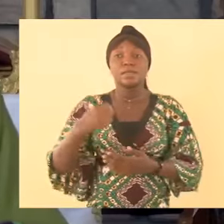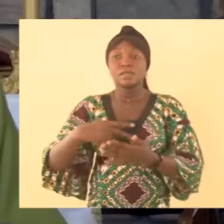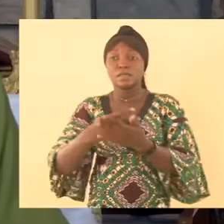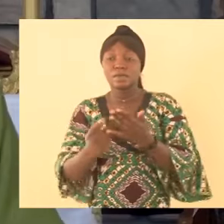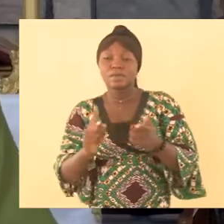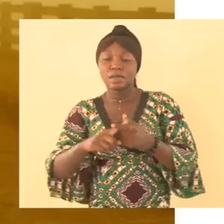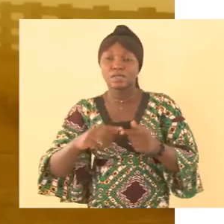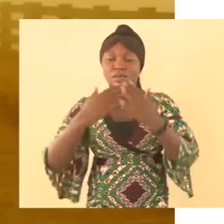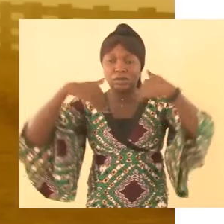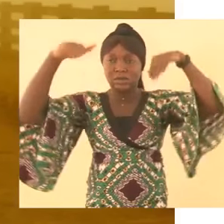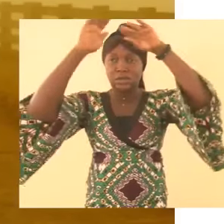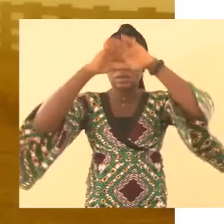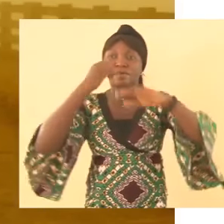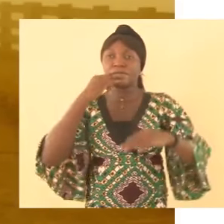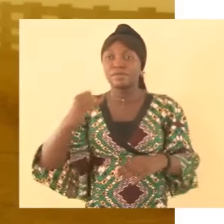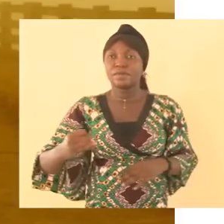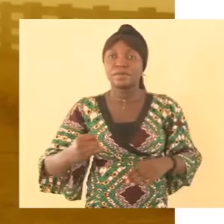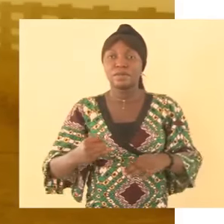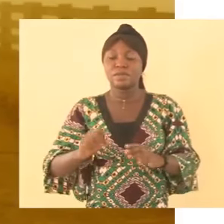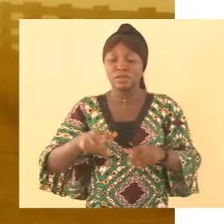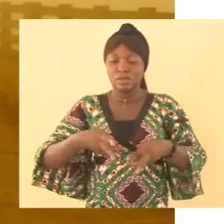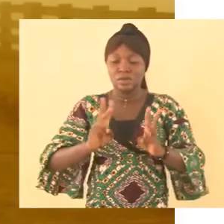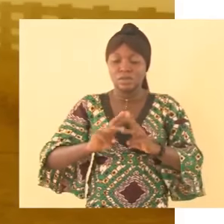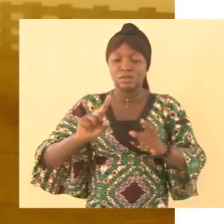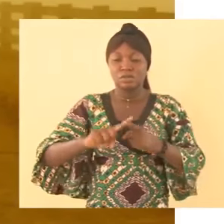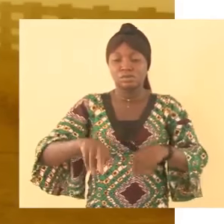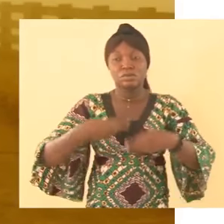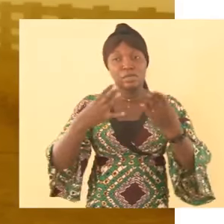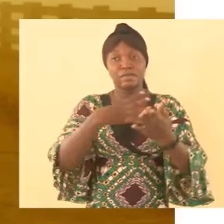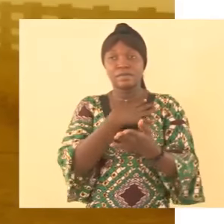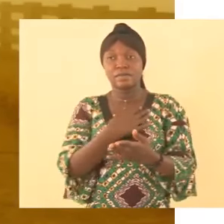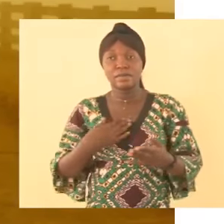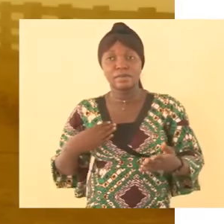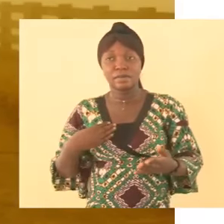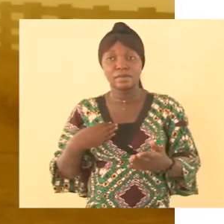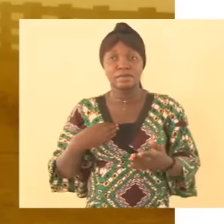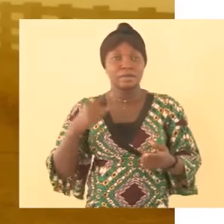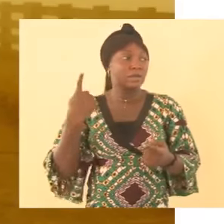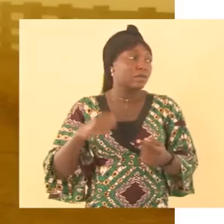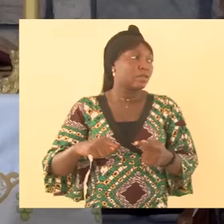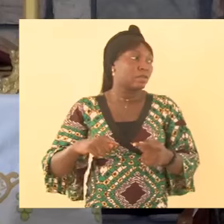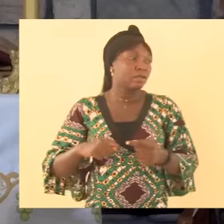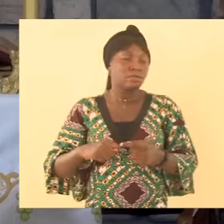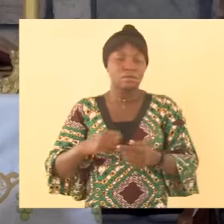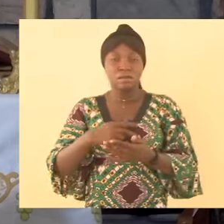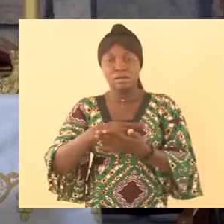Next, the path to heaven is paved with generosity. And